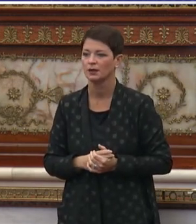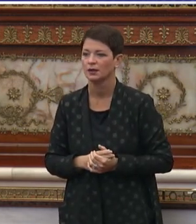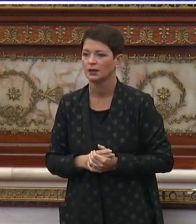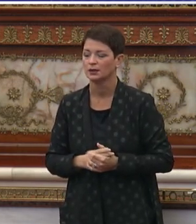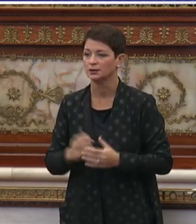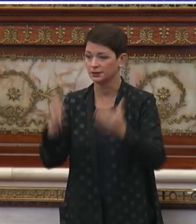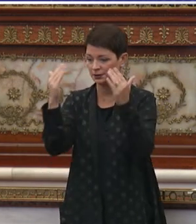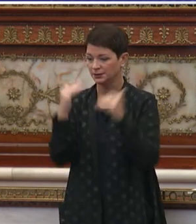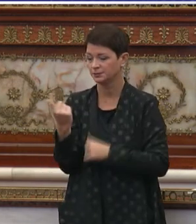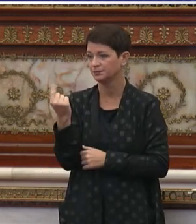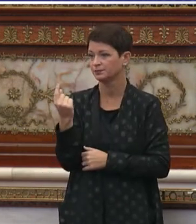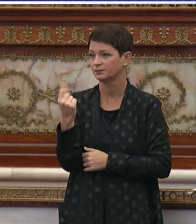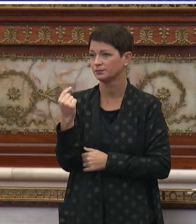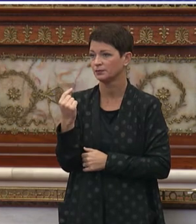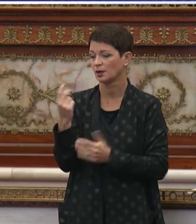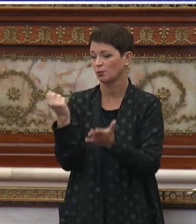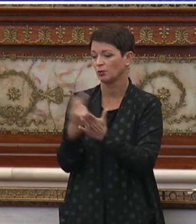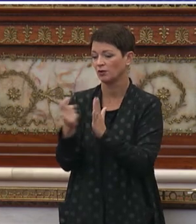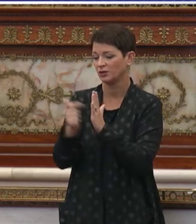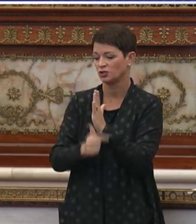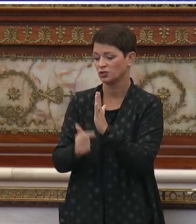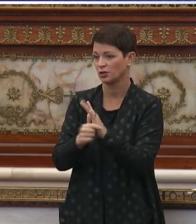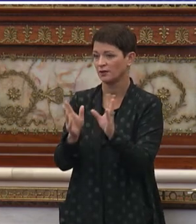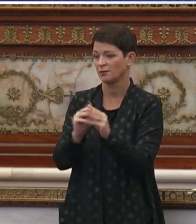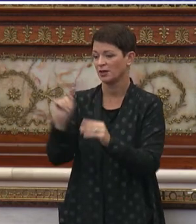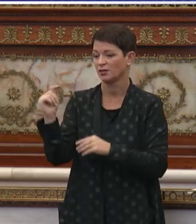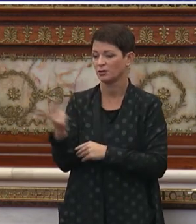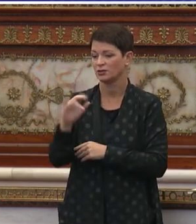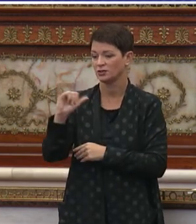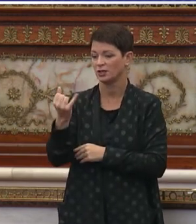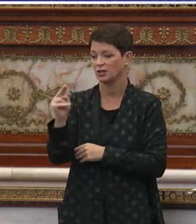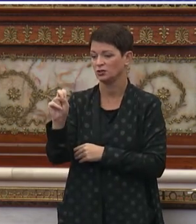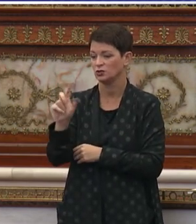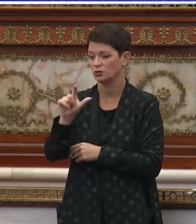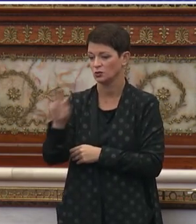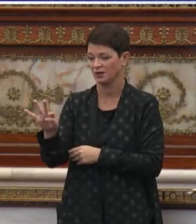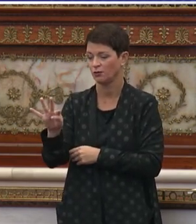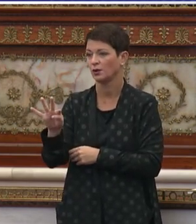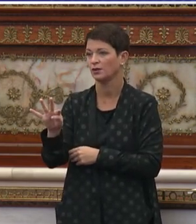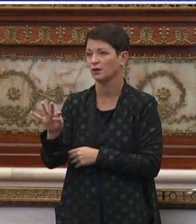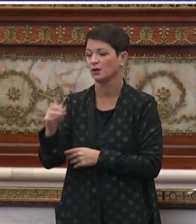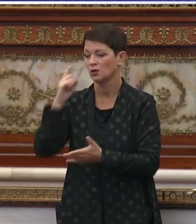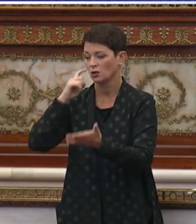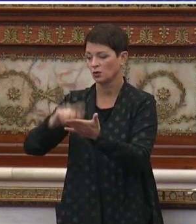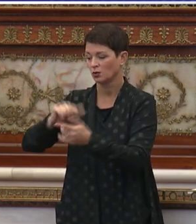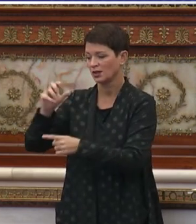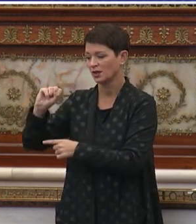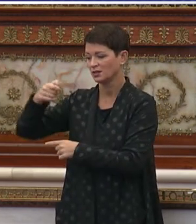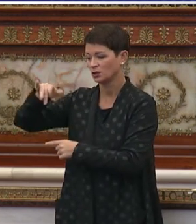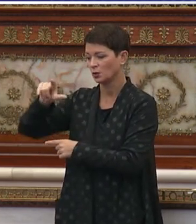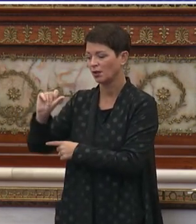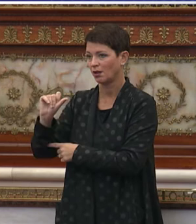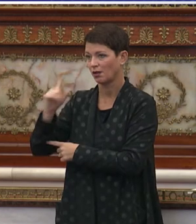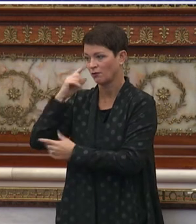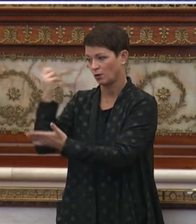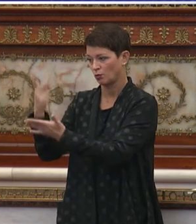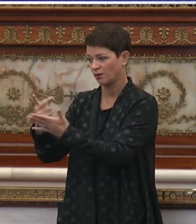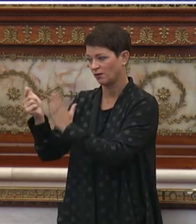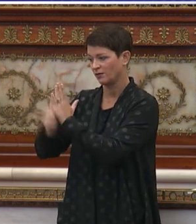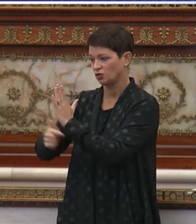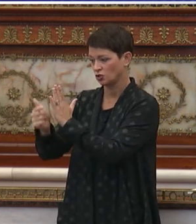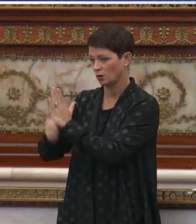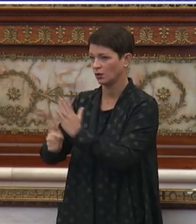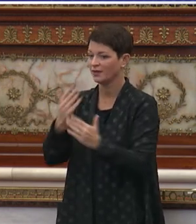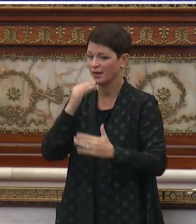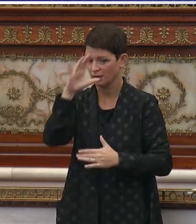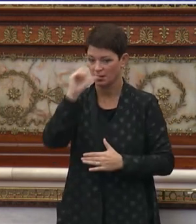Our next order of business is the approval of the Journal of the Meeting of Thursday, June 24th, and the Chair recognizes Councilman Squilla. Thank you,